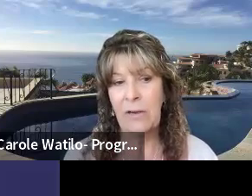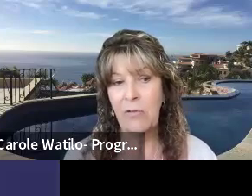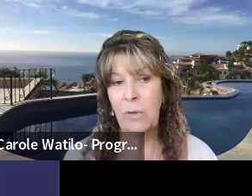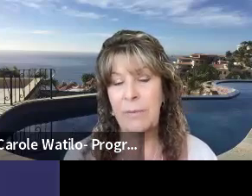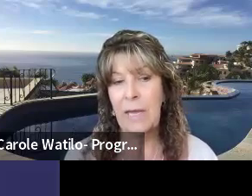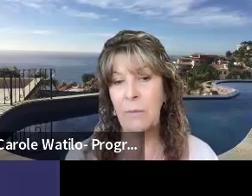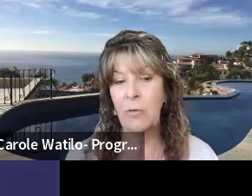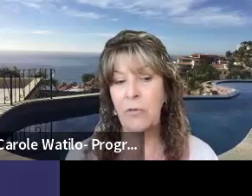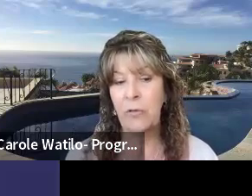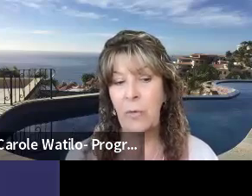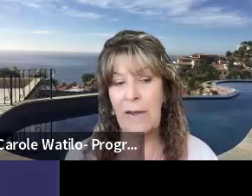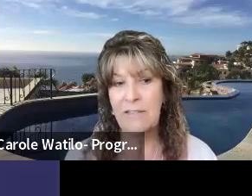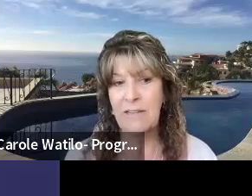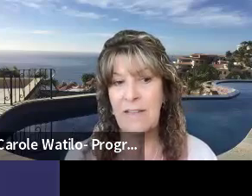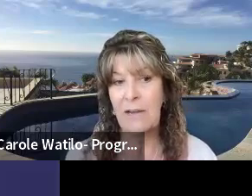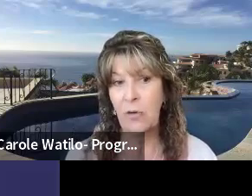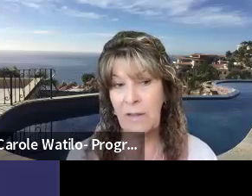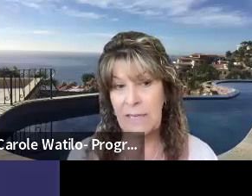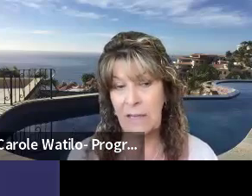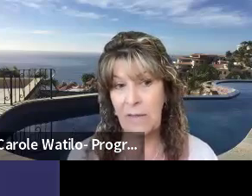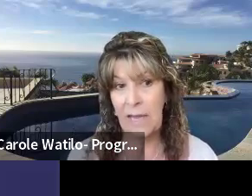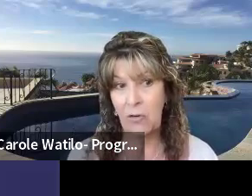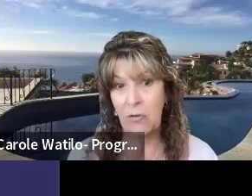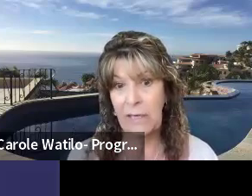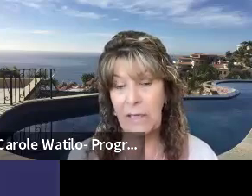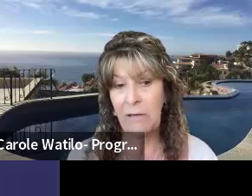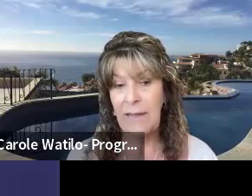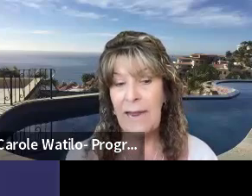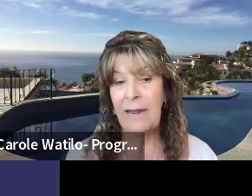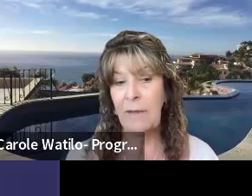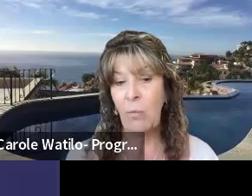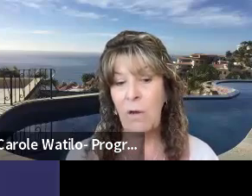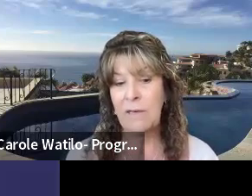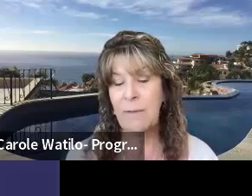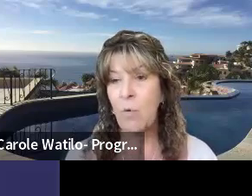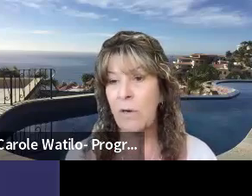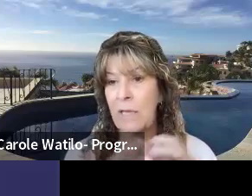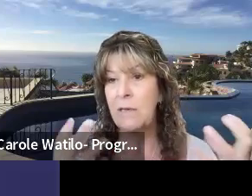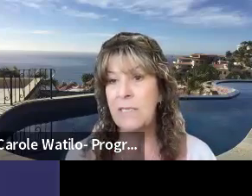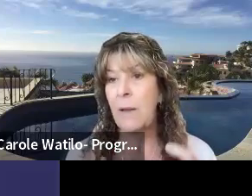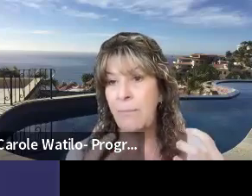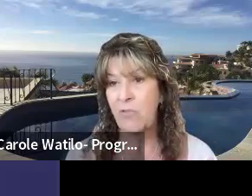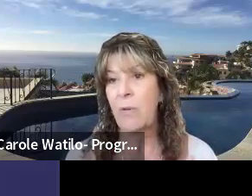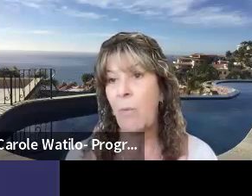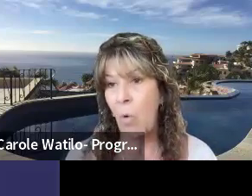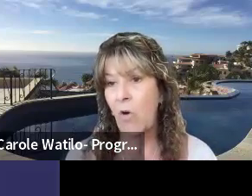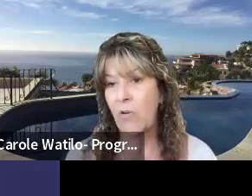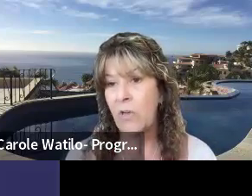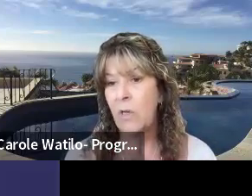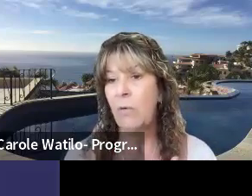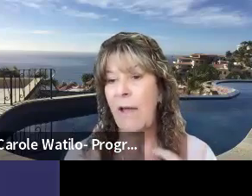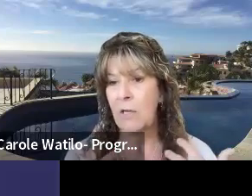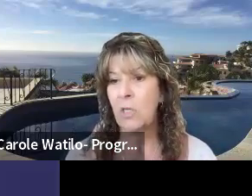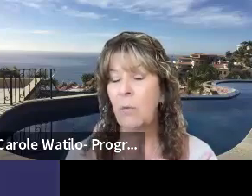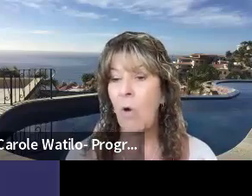that providers would be able to access after they take the ACRE training, and they want some more in-depth